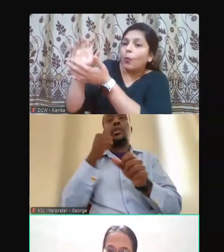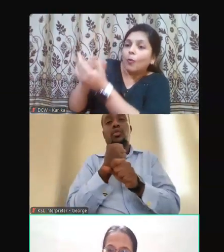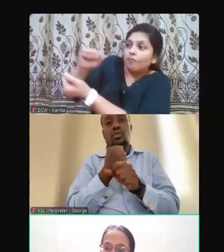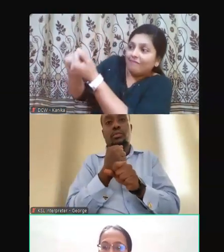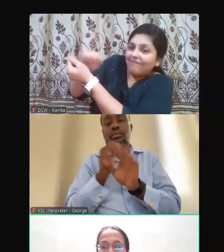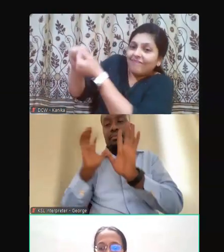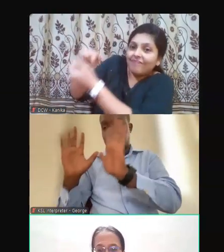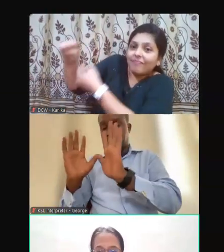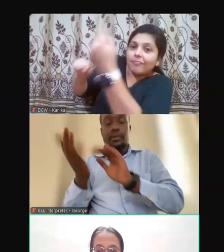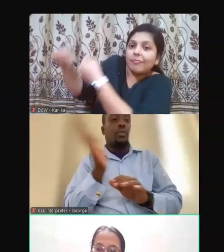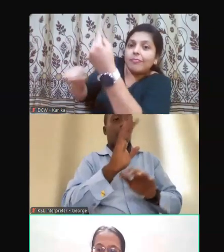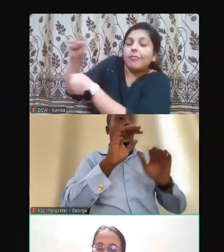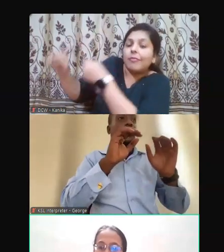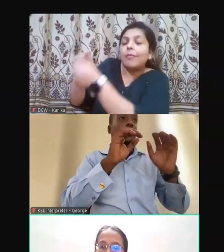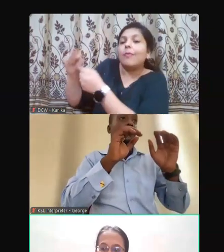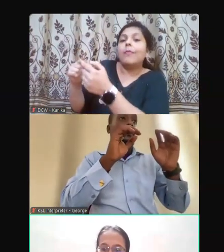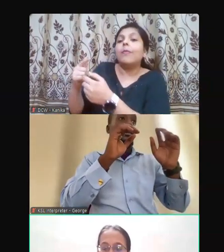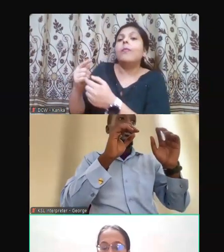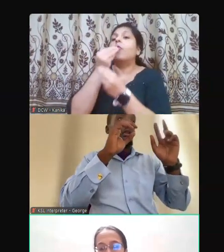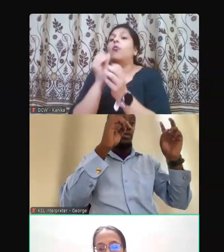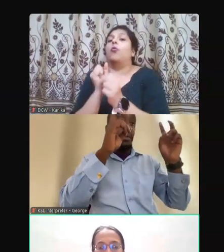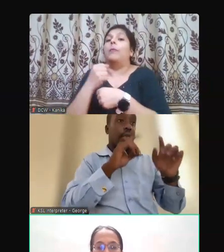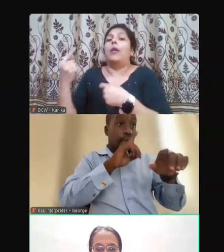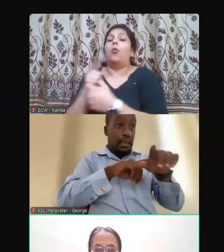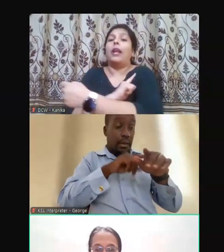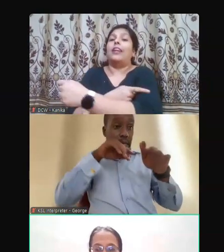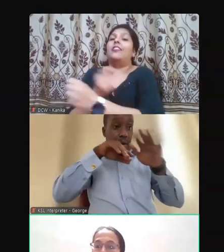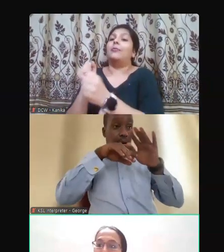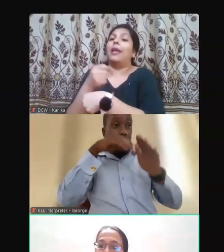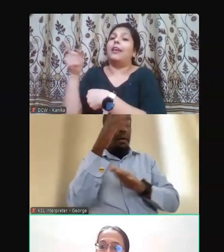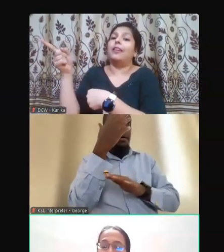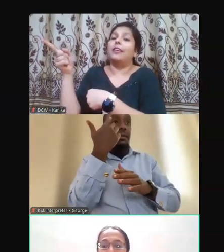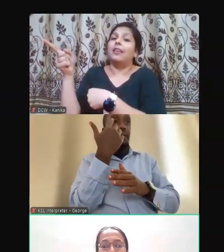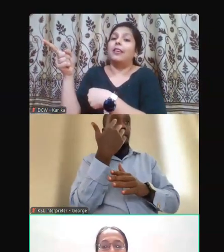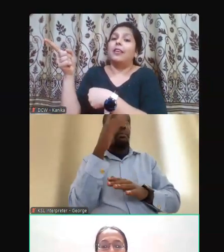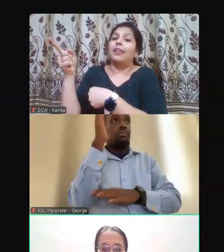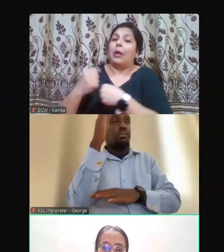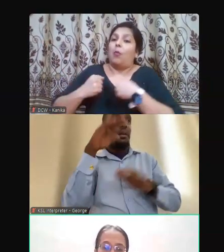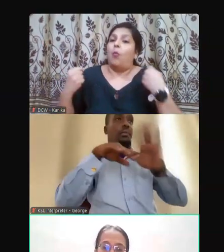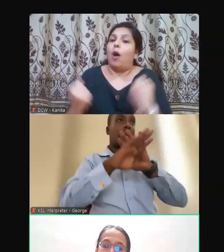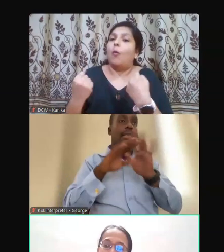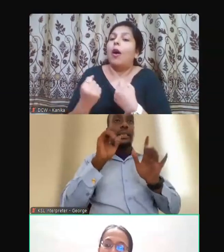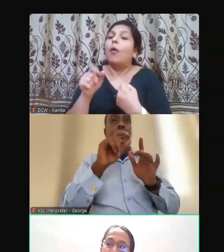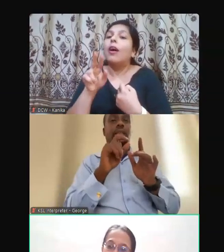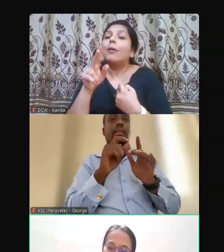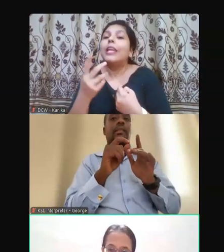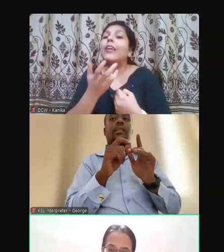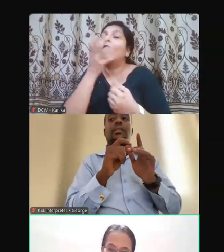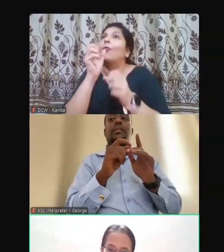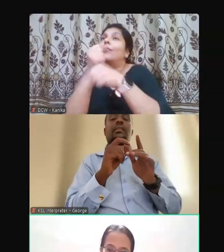to the subject, you say when plants need to create their own food and have their own energy, the process that they use